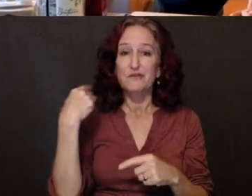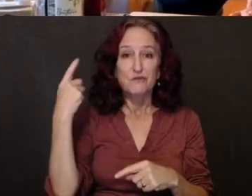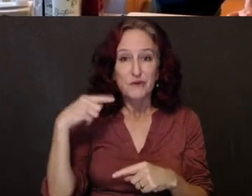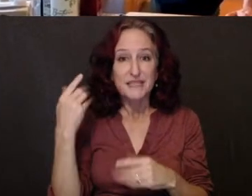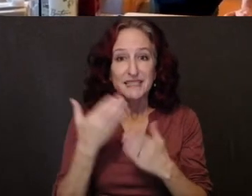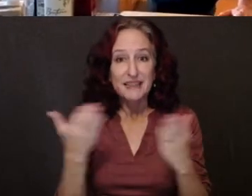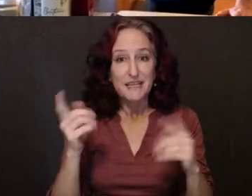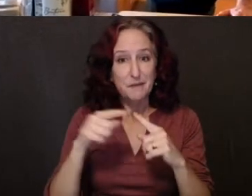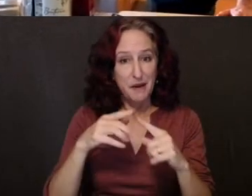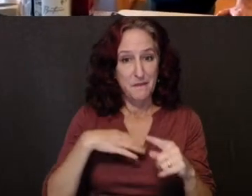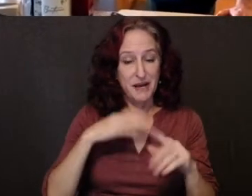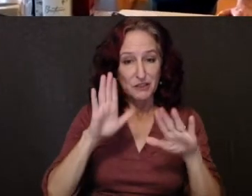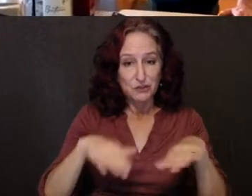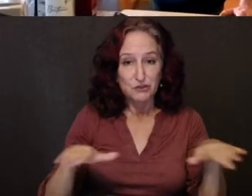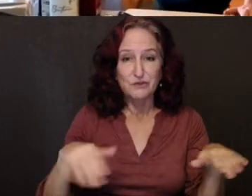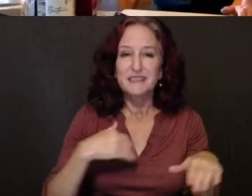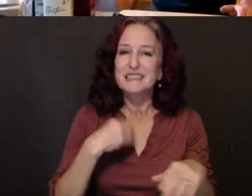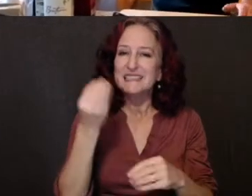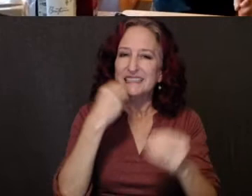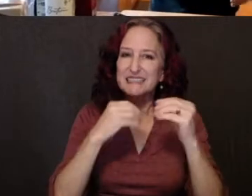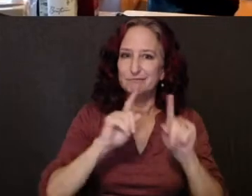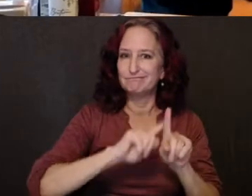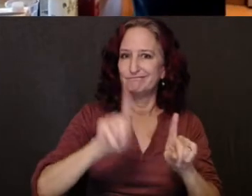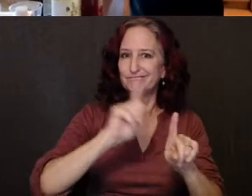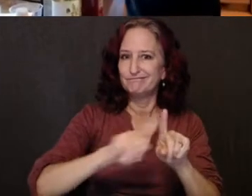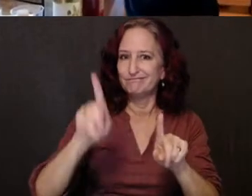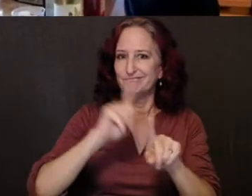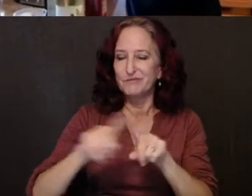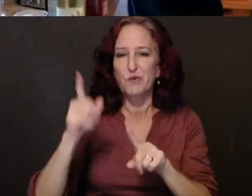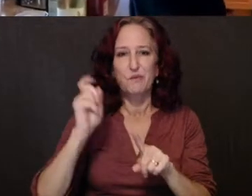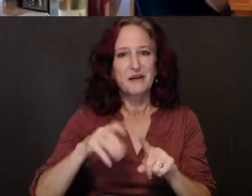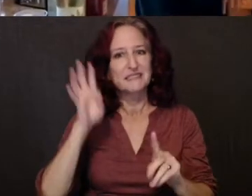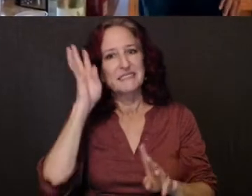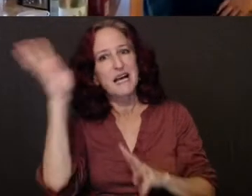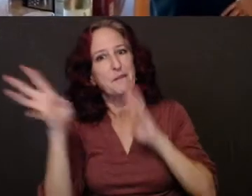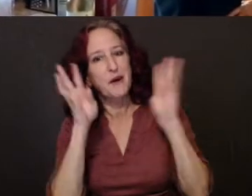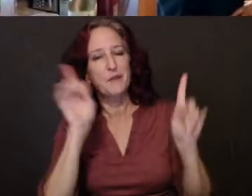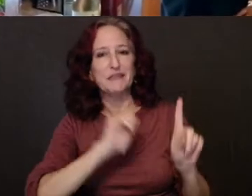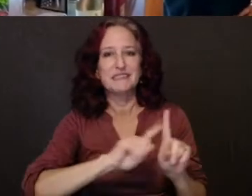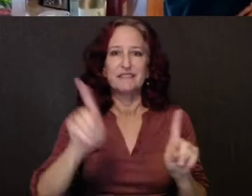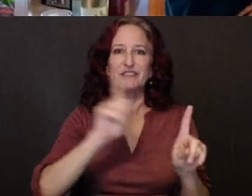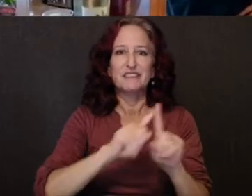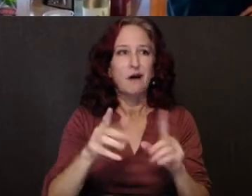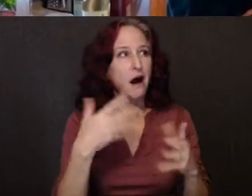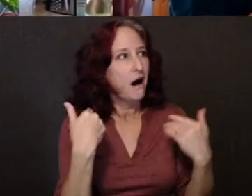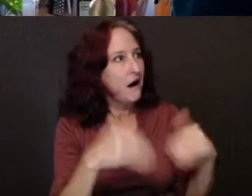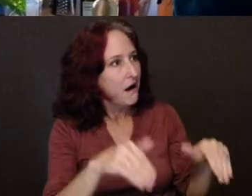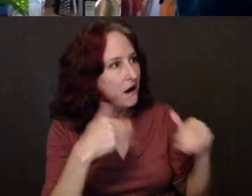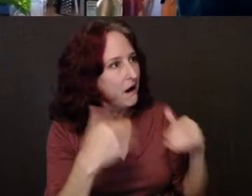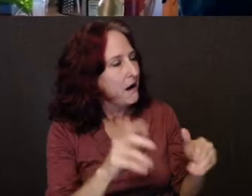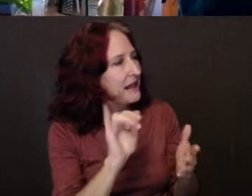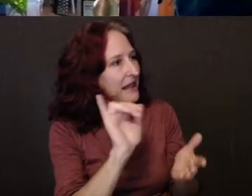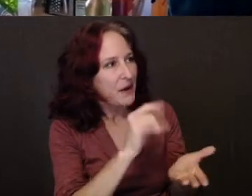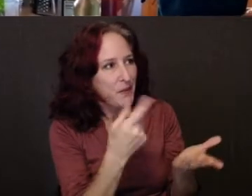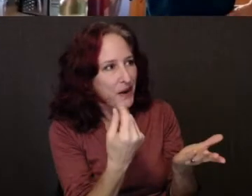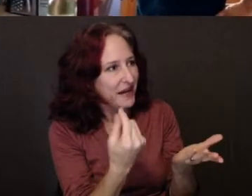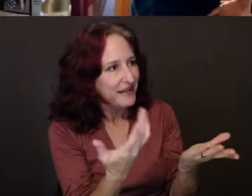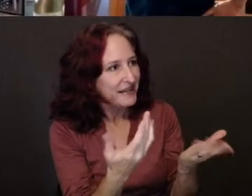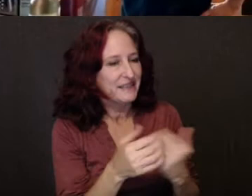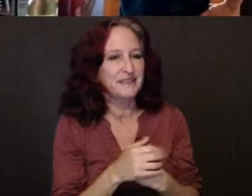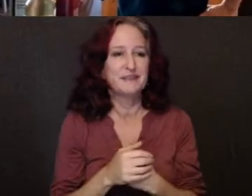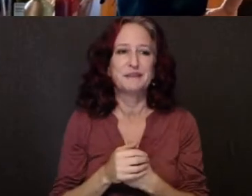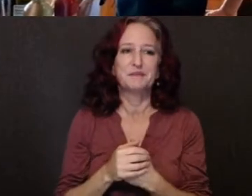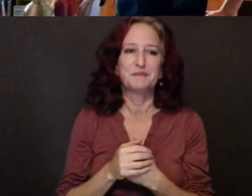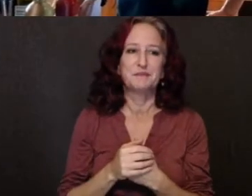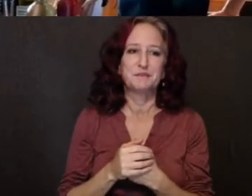bunch of people, which is, I think, the best way to do it. And crazy thing about my kids is they all eat different things, so we have